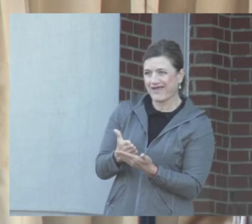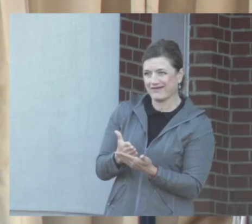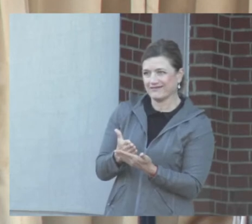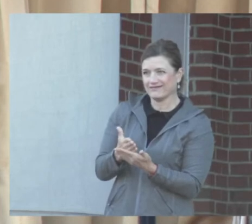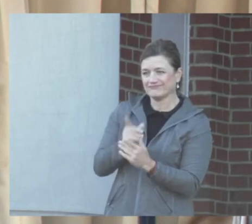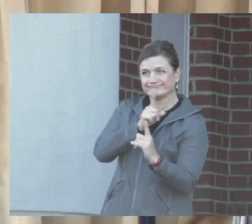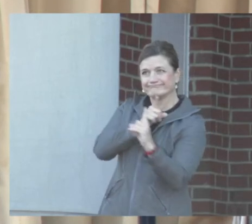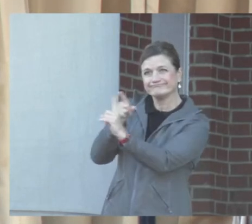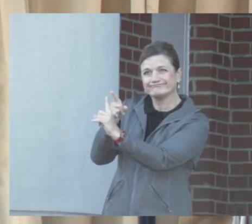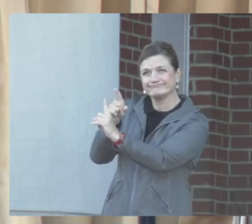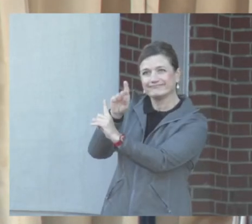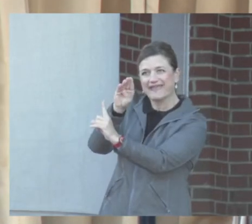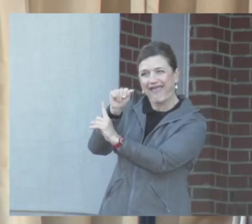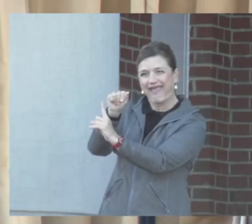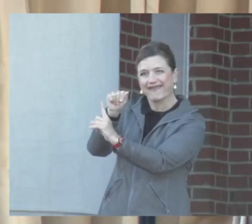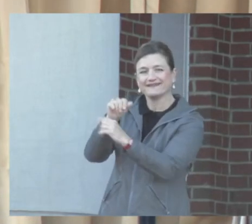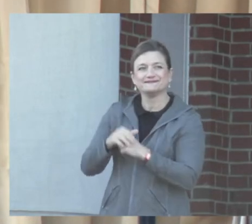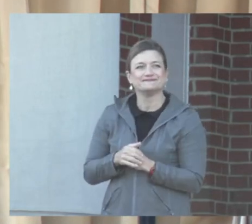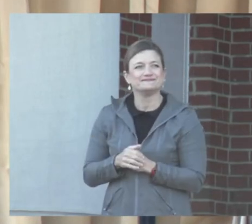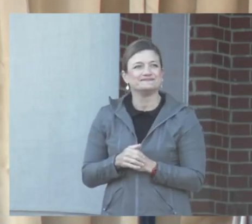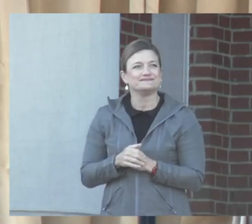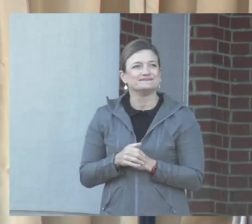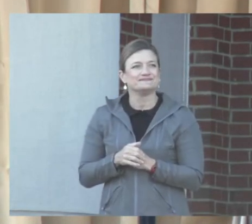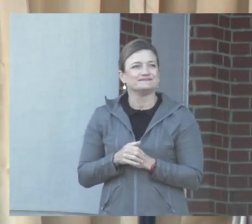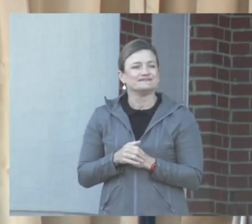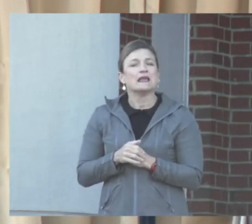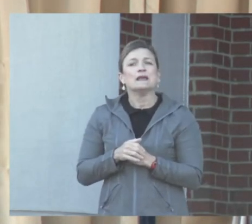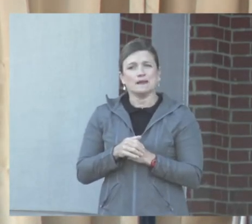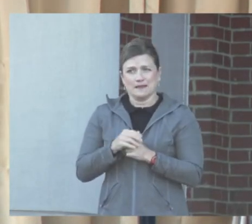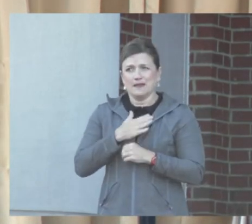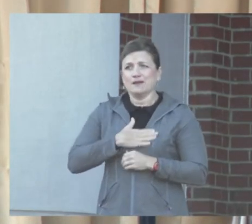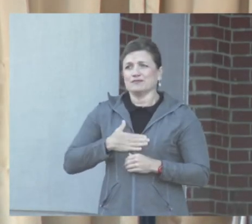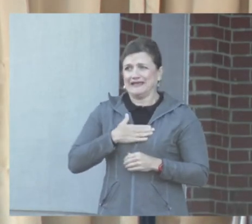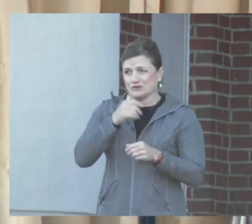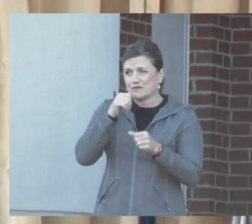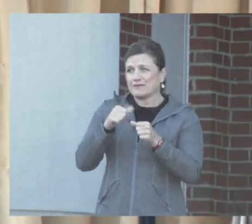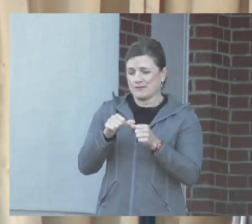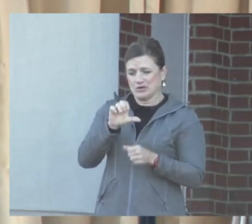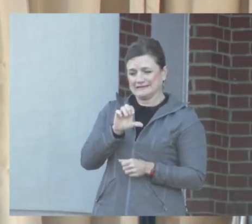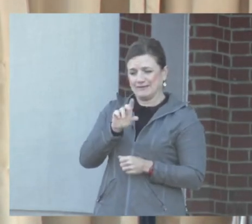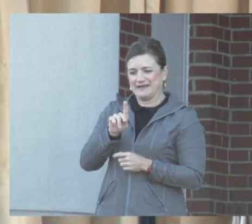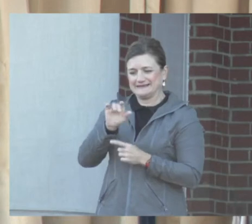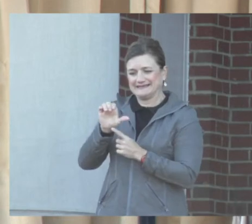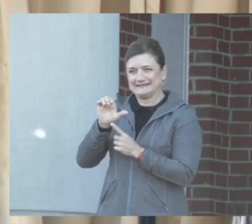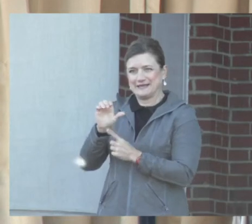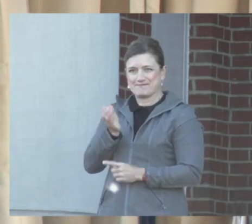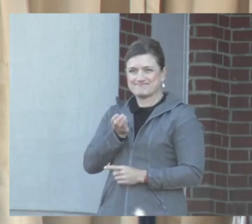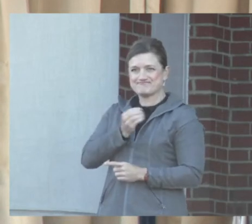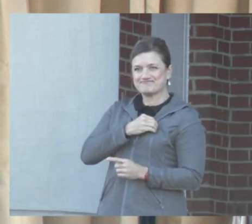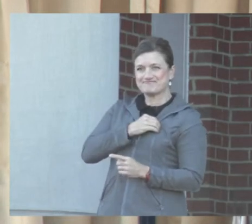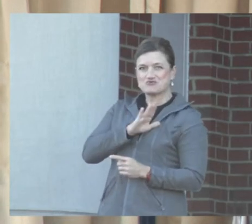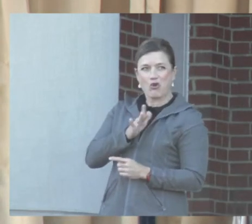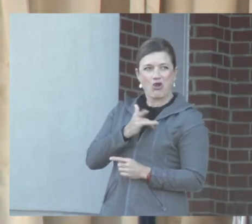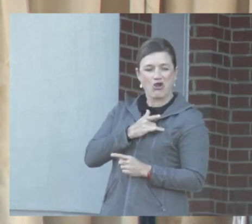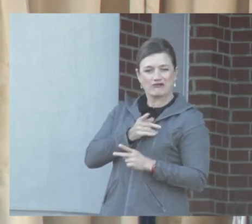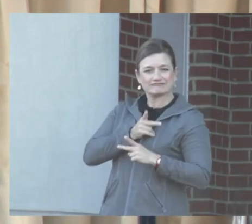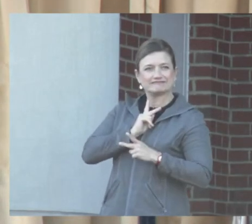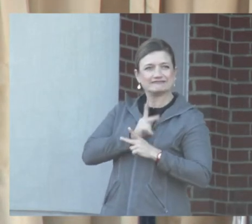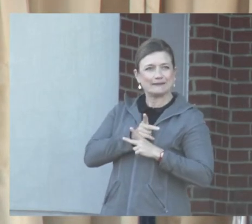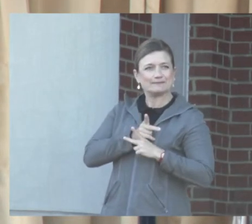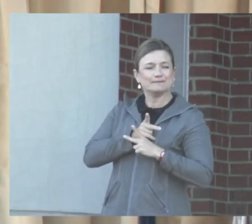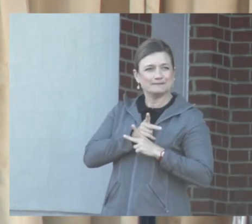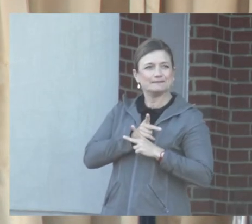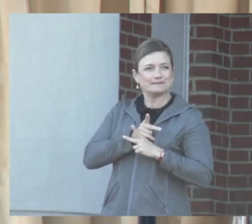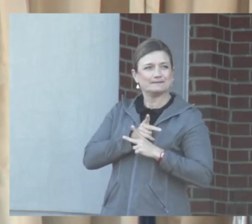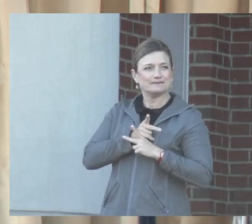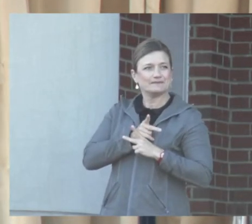degree and beyond. Carry Central Piedmont in your heart wherever you go, and my challenge to all of you is to be reminded that